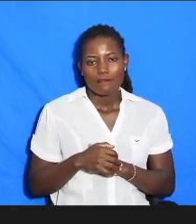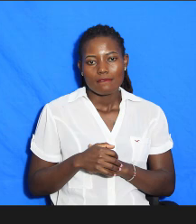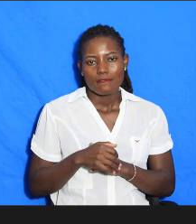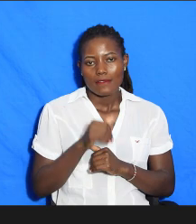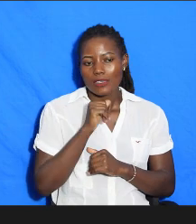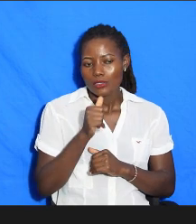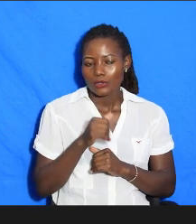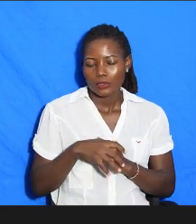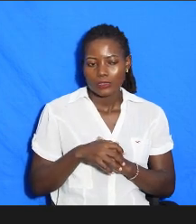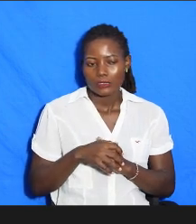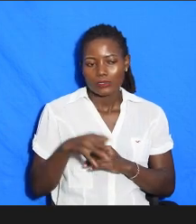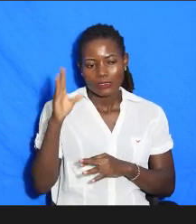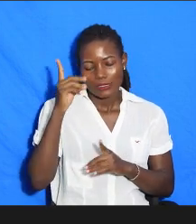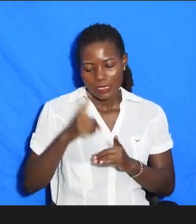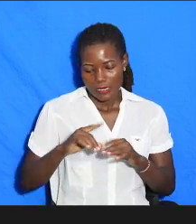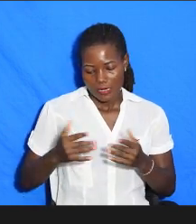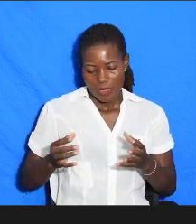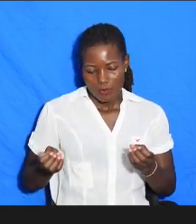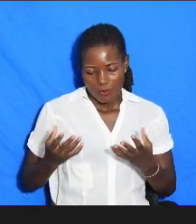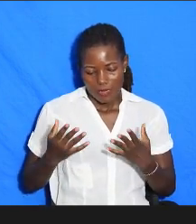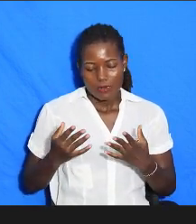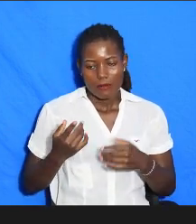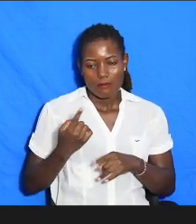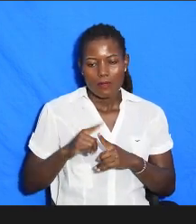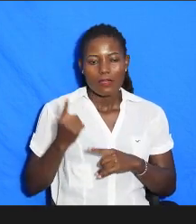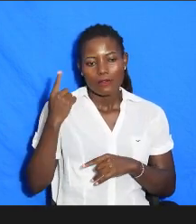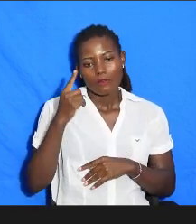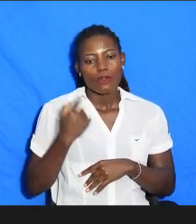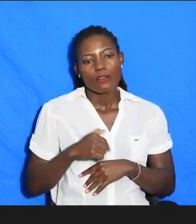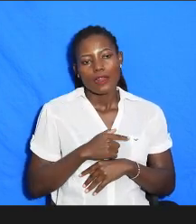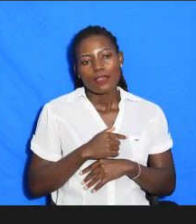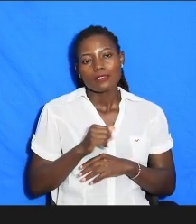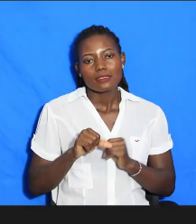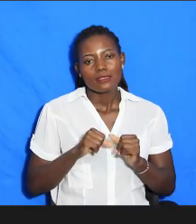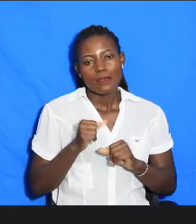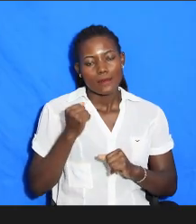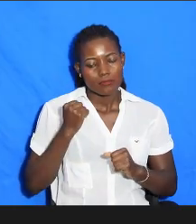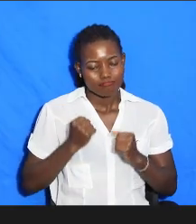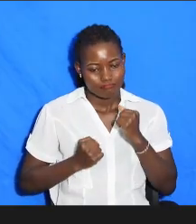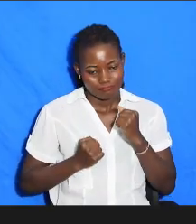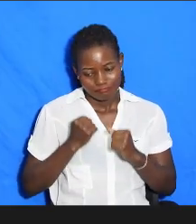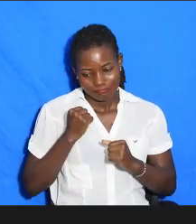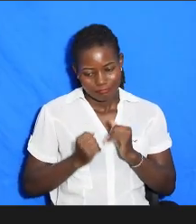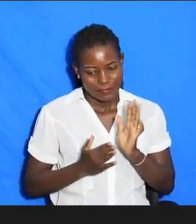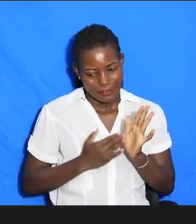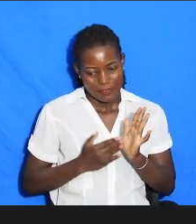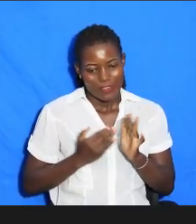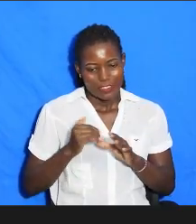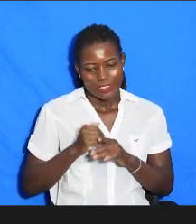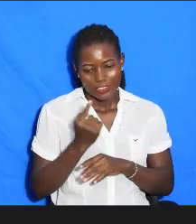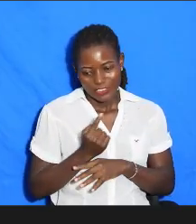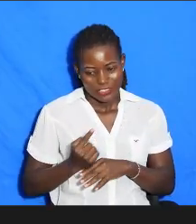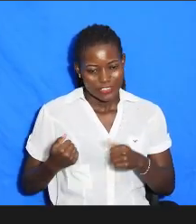many we can do, Mm. but for us, it's just a matter of running fast in every race that comes,